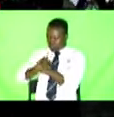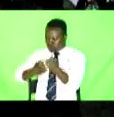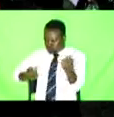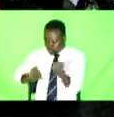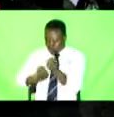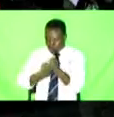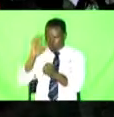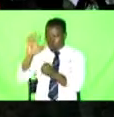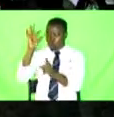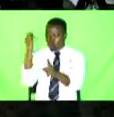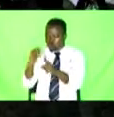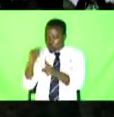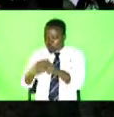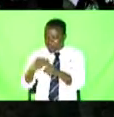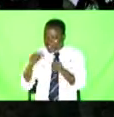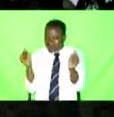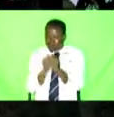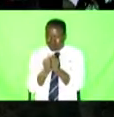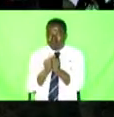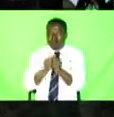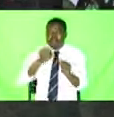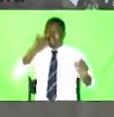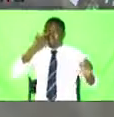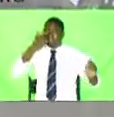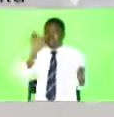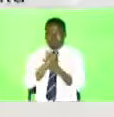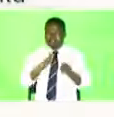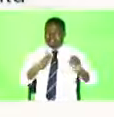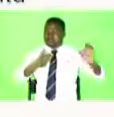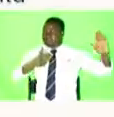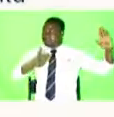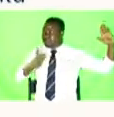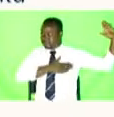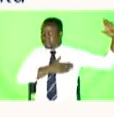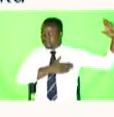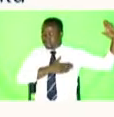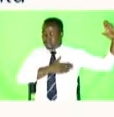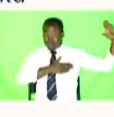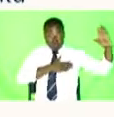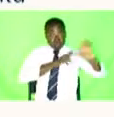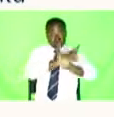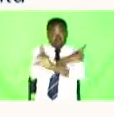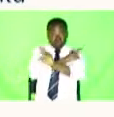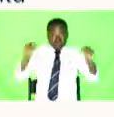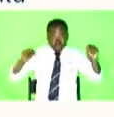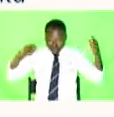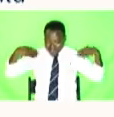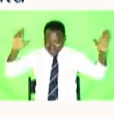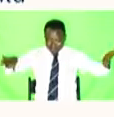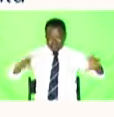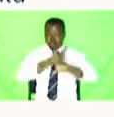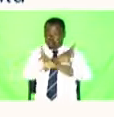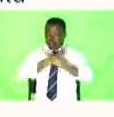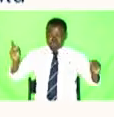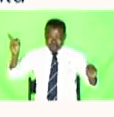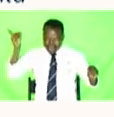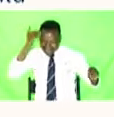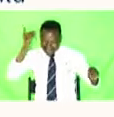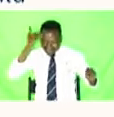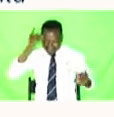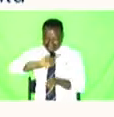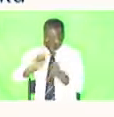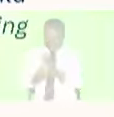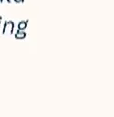oath. And no human being, no angel, no demon should change